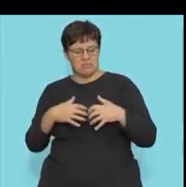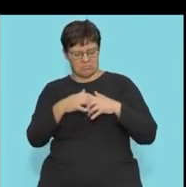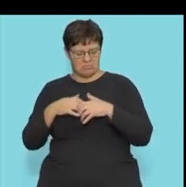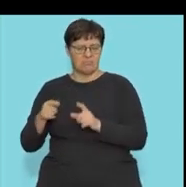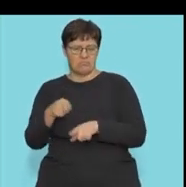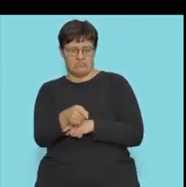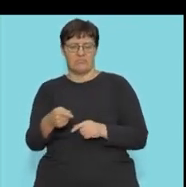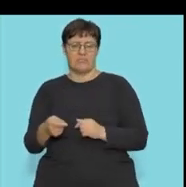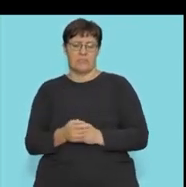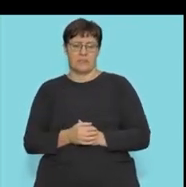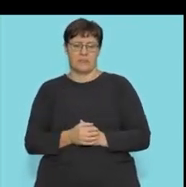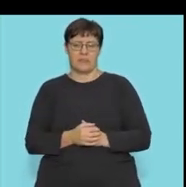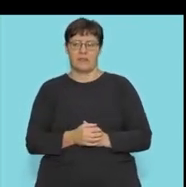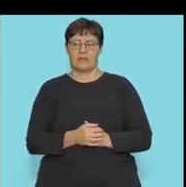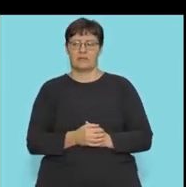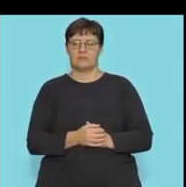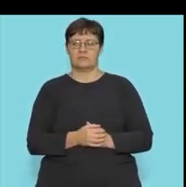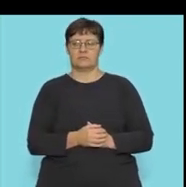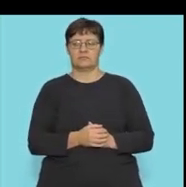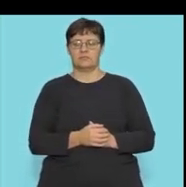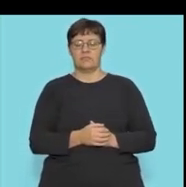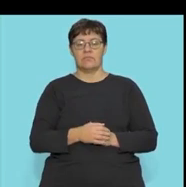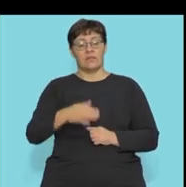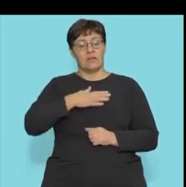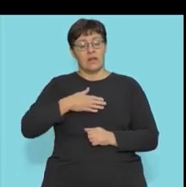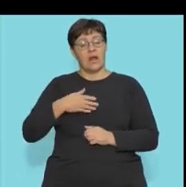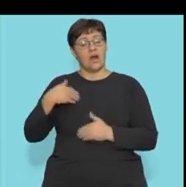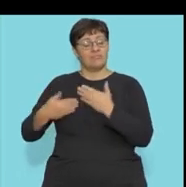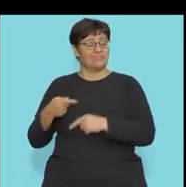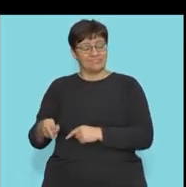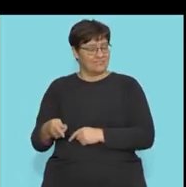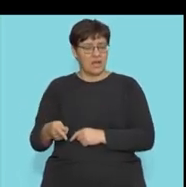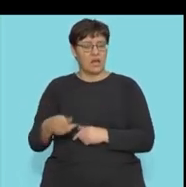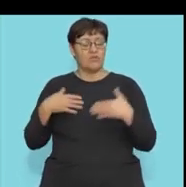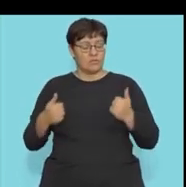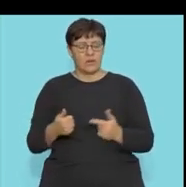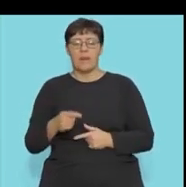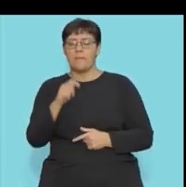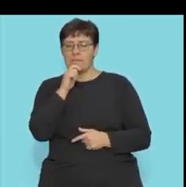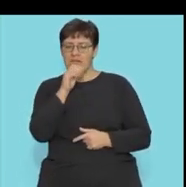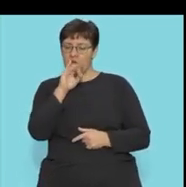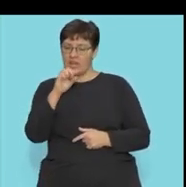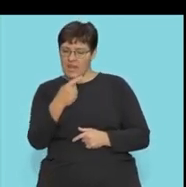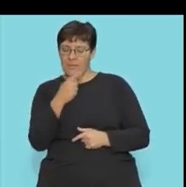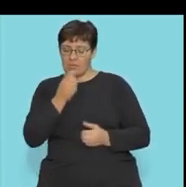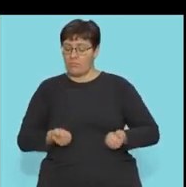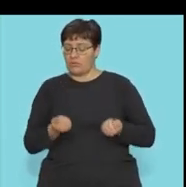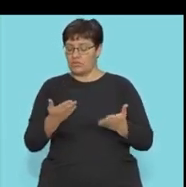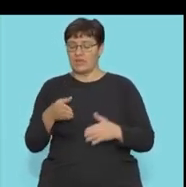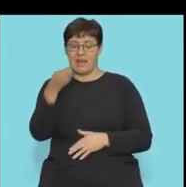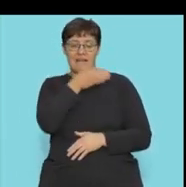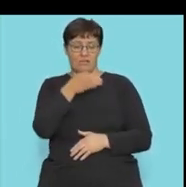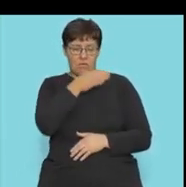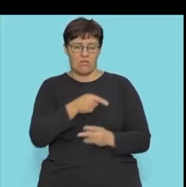well. The use of anaerobic respiration in yeast and fungi produces